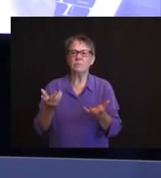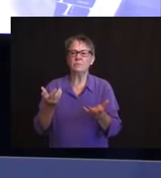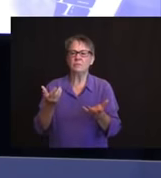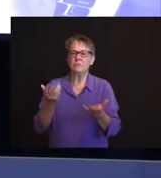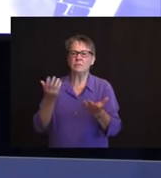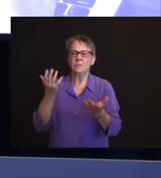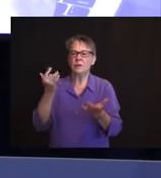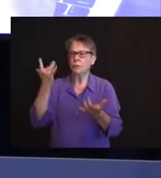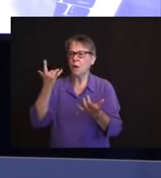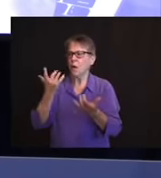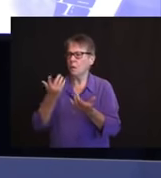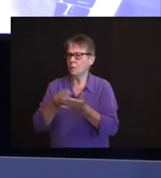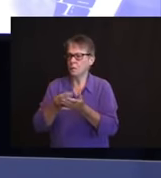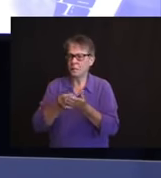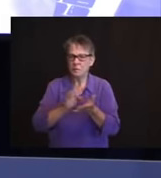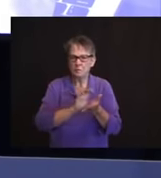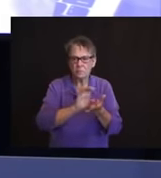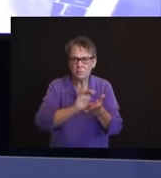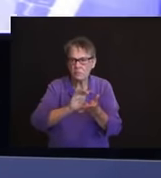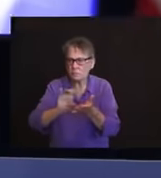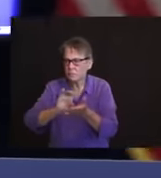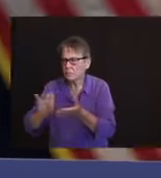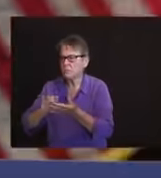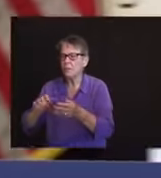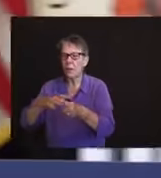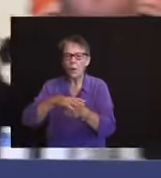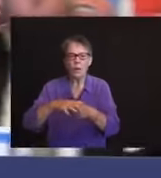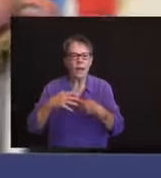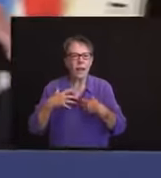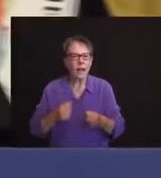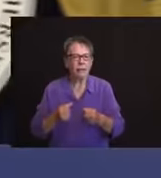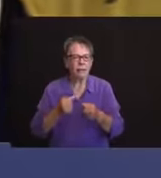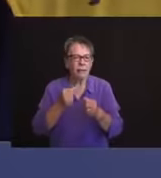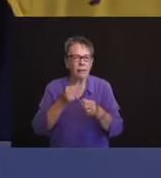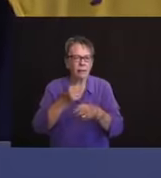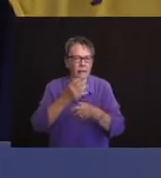find out what's going on. Thank you. I'm going to mask up here as we...